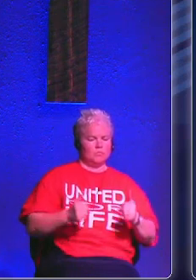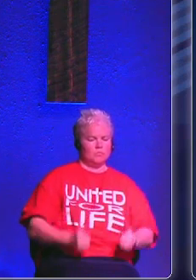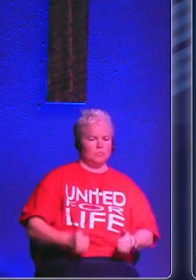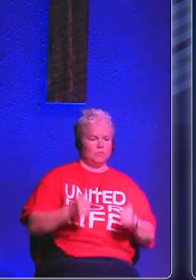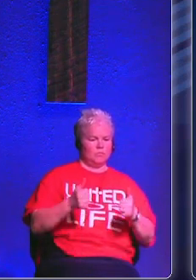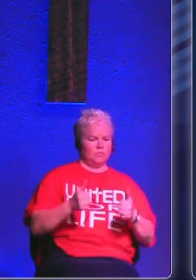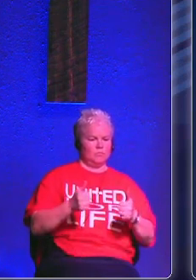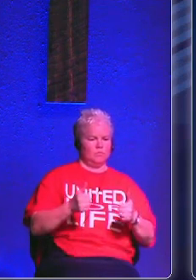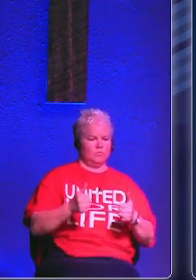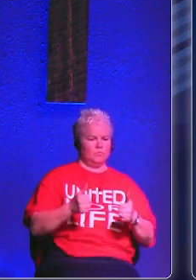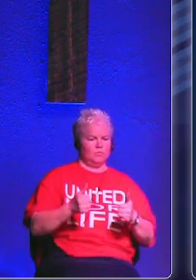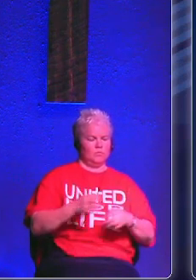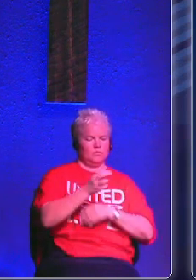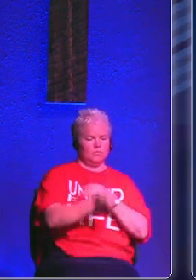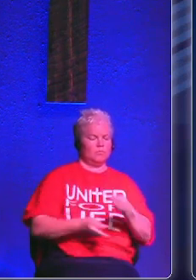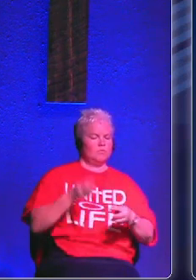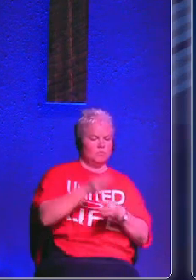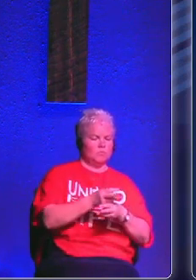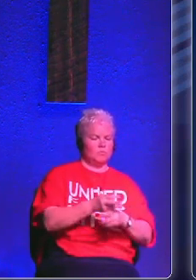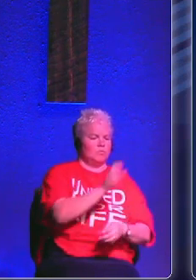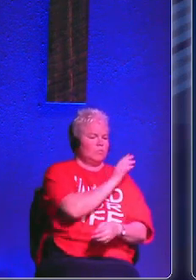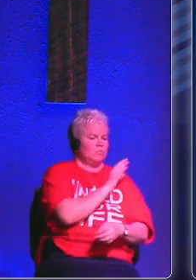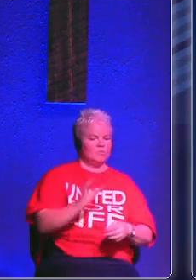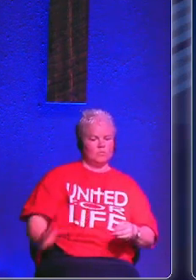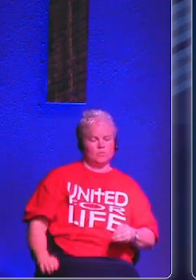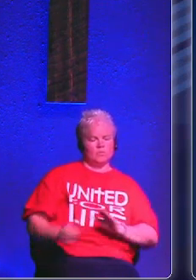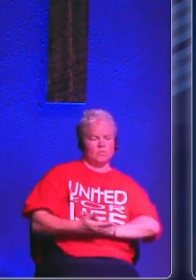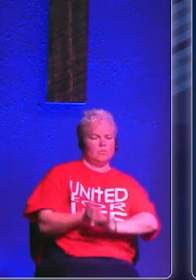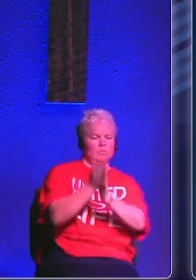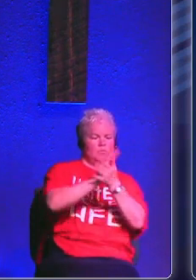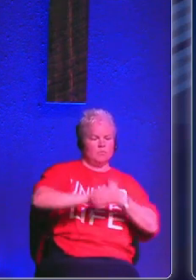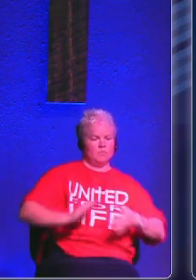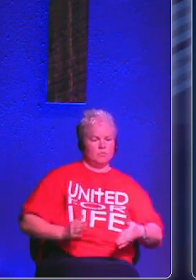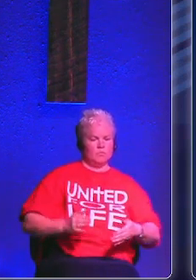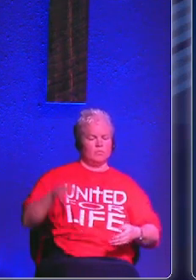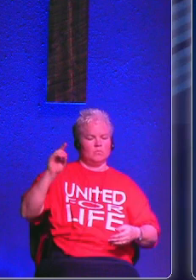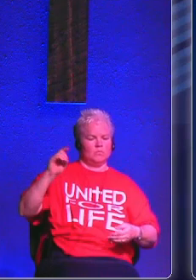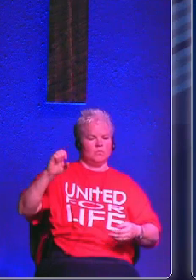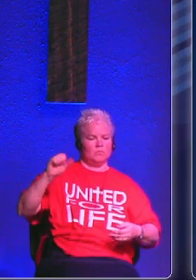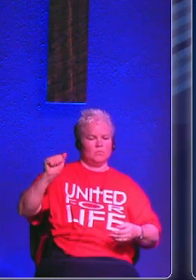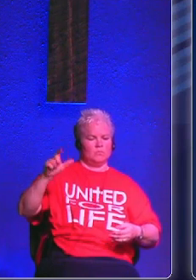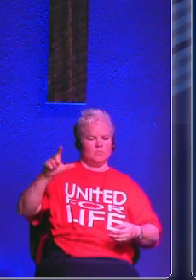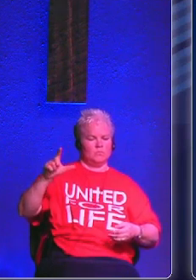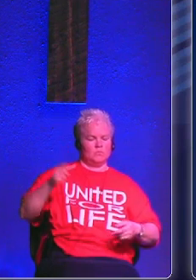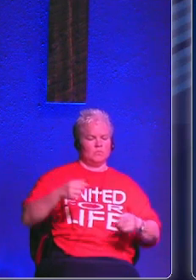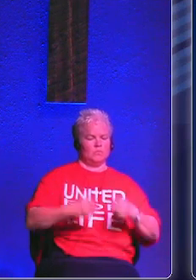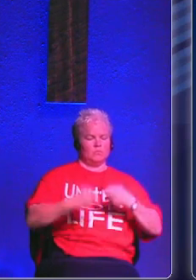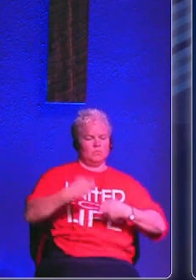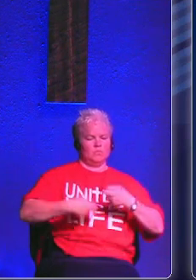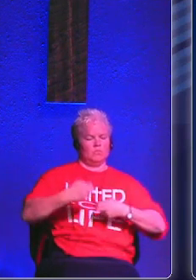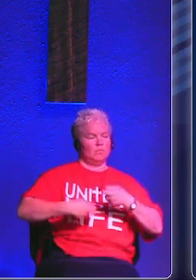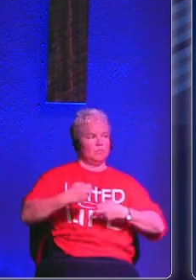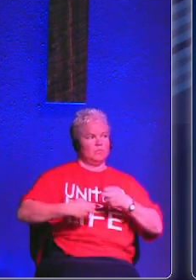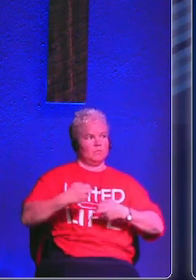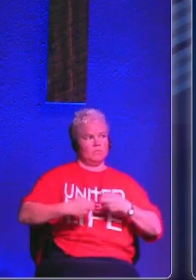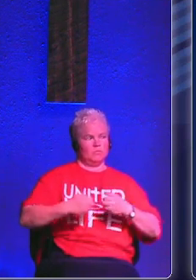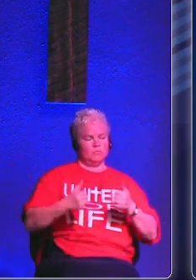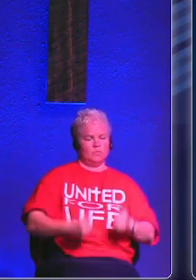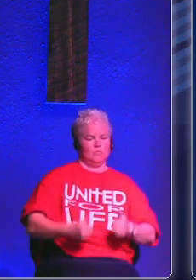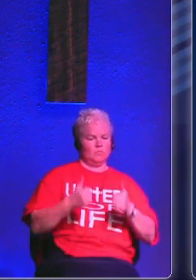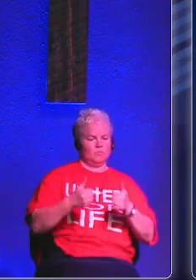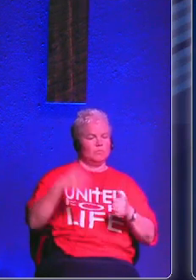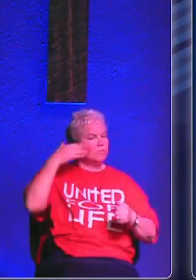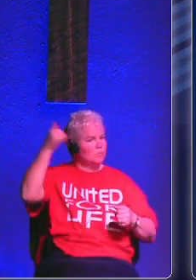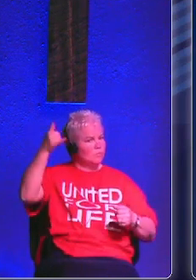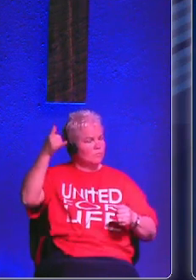can live in a rough world. Christ grants us peace so we can deal with the hard times, the trials, and the tribulations in